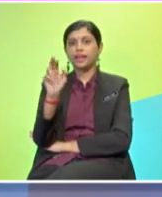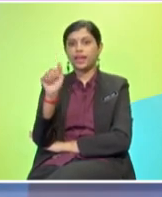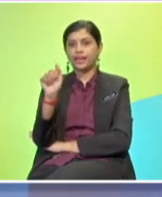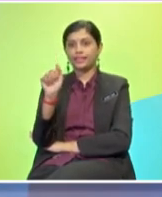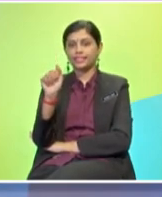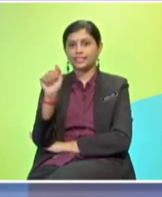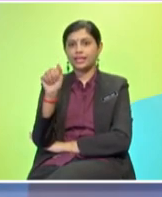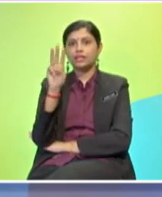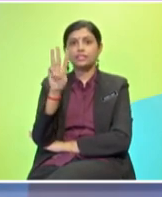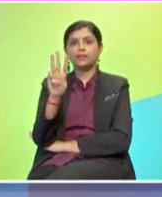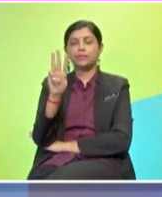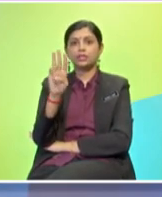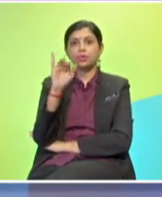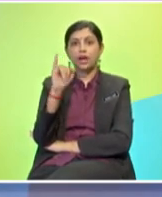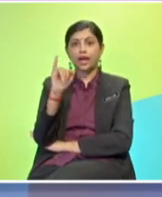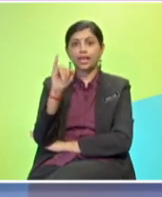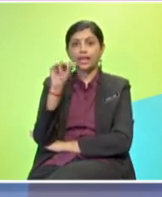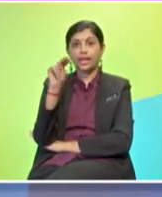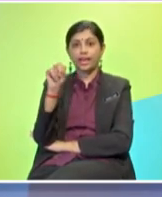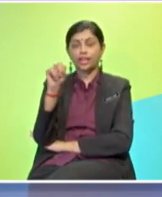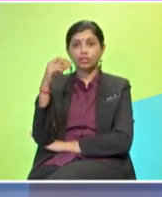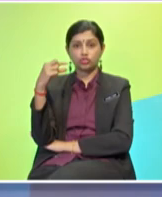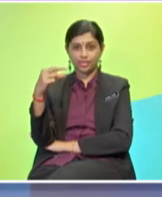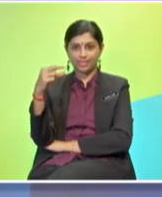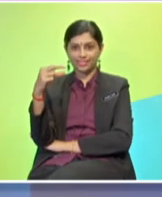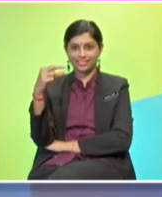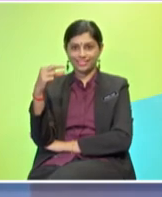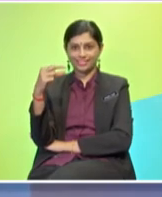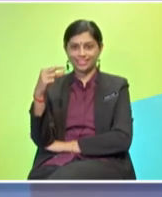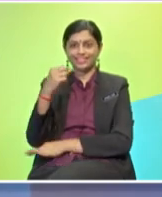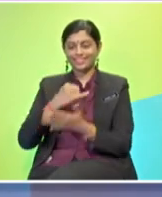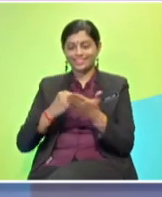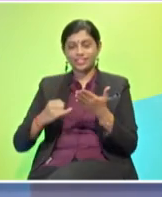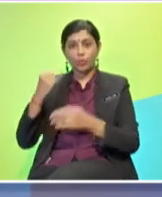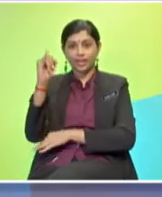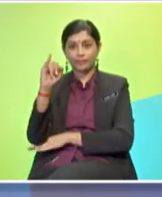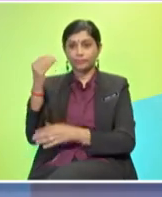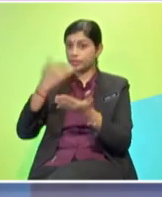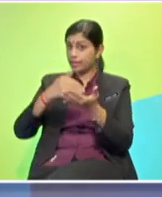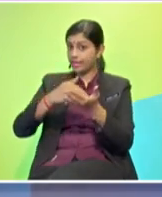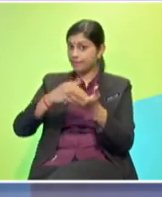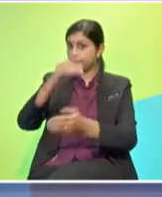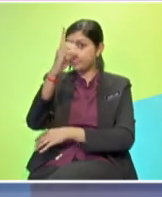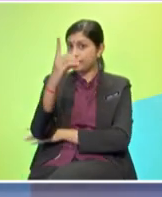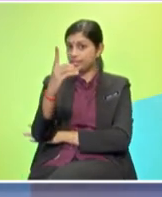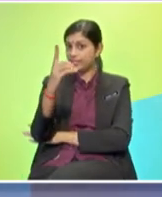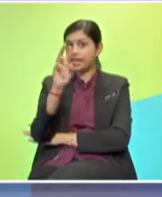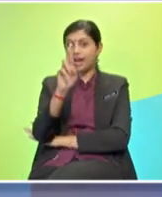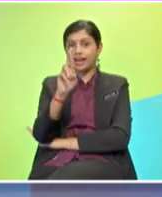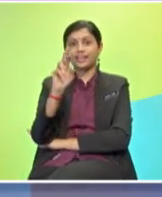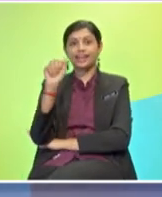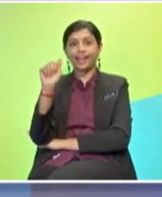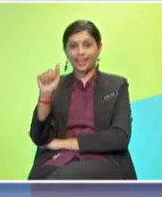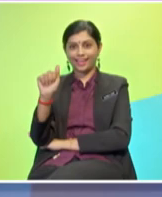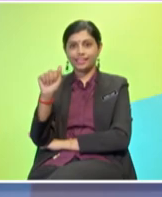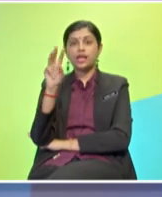A W I N G. Very drawing. Good. One more time. One more time, okay? D